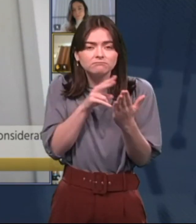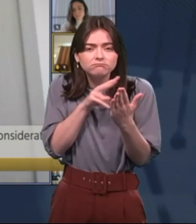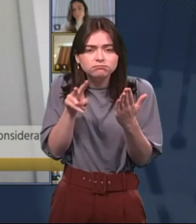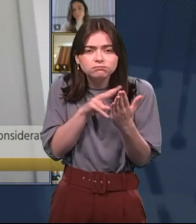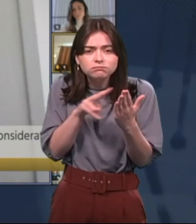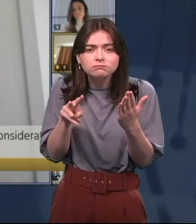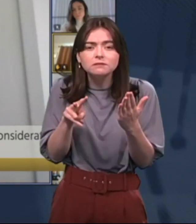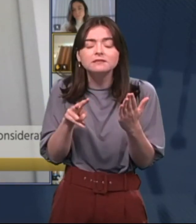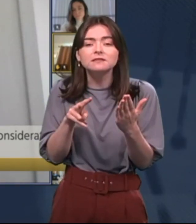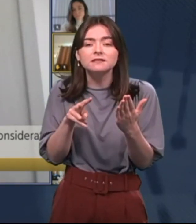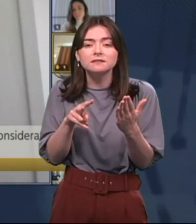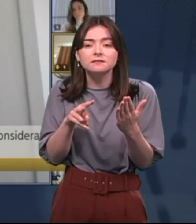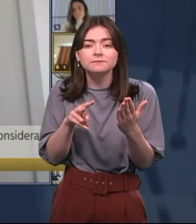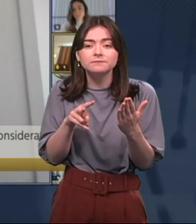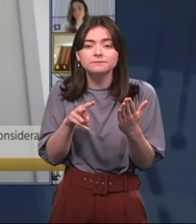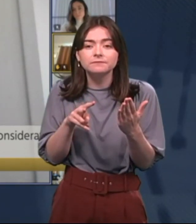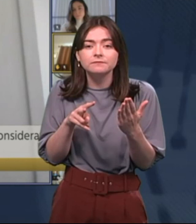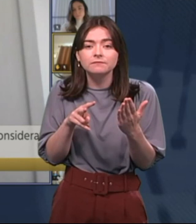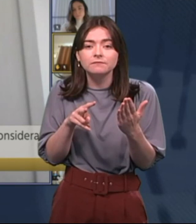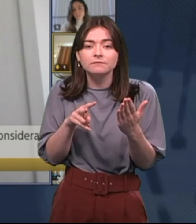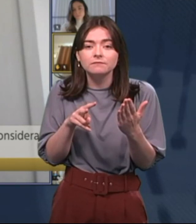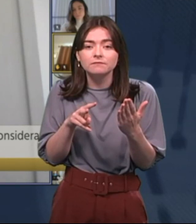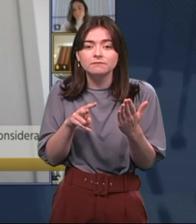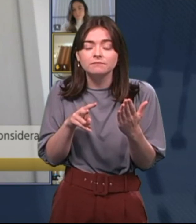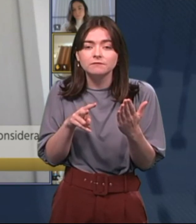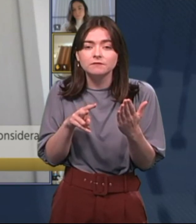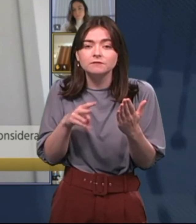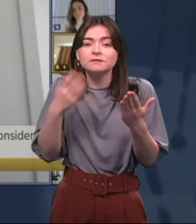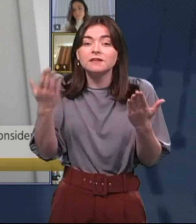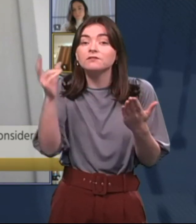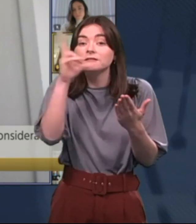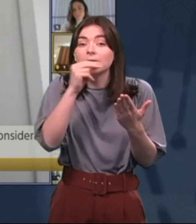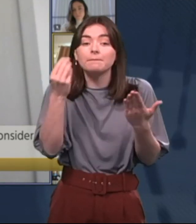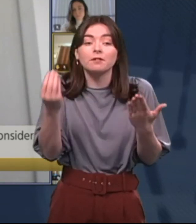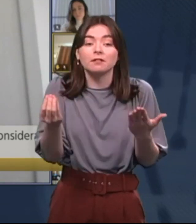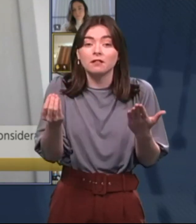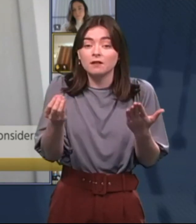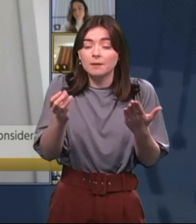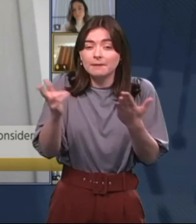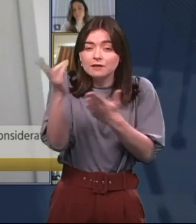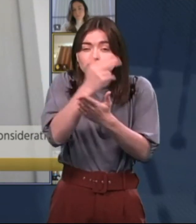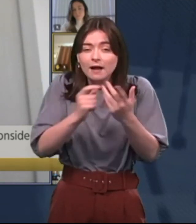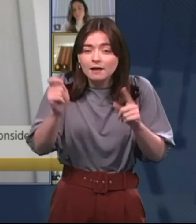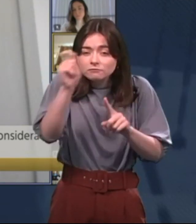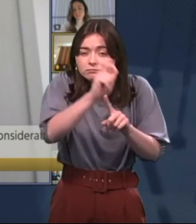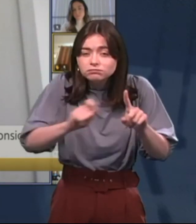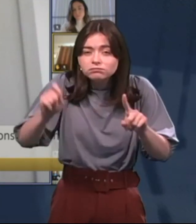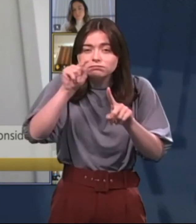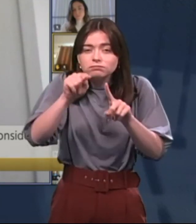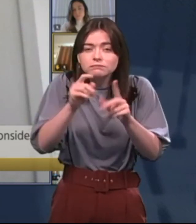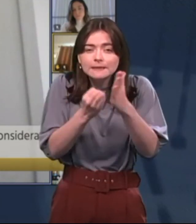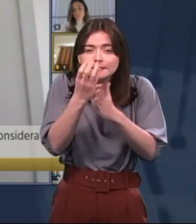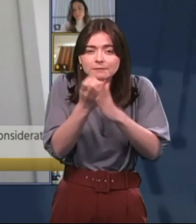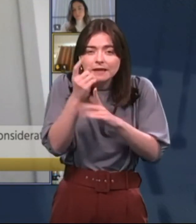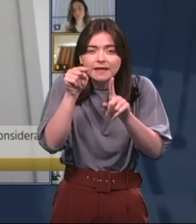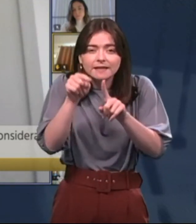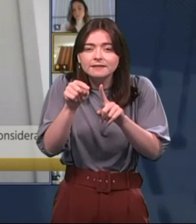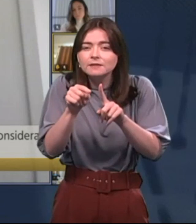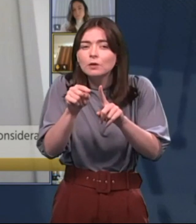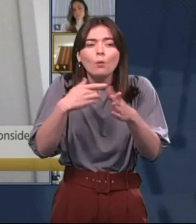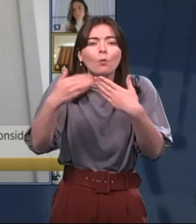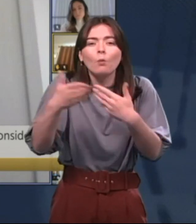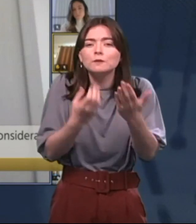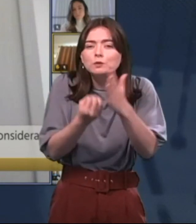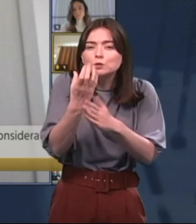make a spider diagram, like say the main characters and this person works as a teacher and their mum is called whatever